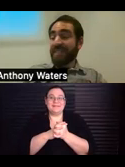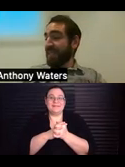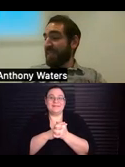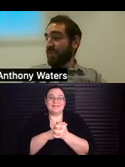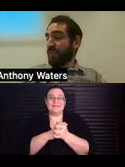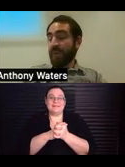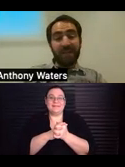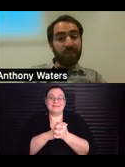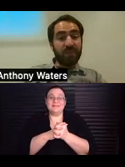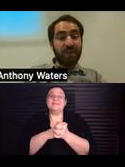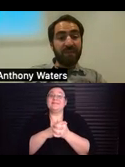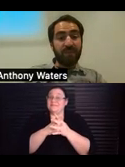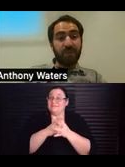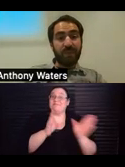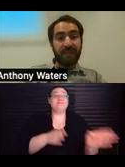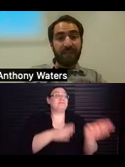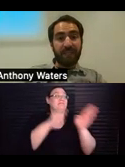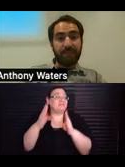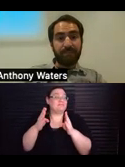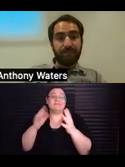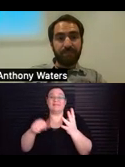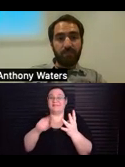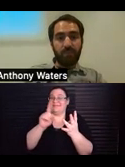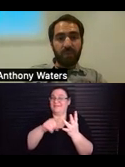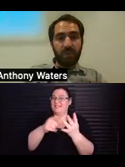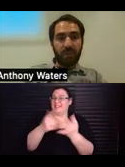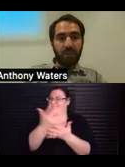So let's get into actually screening for suicide risk.